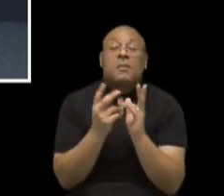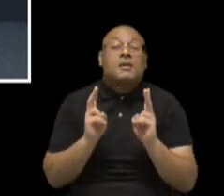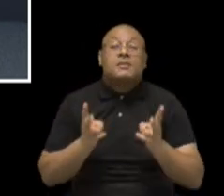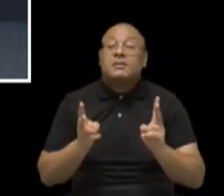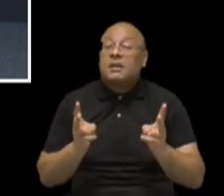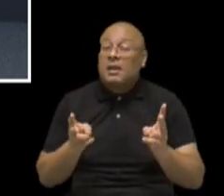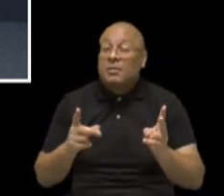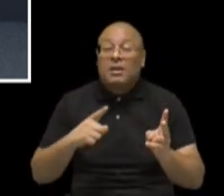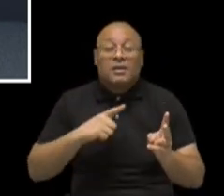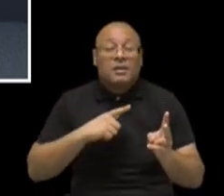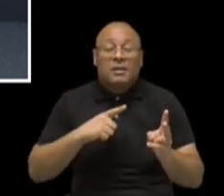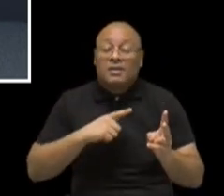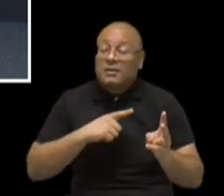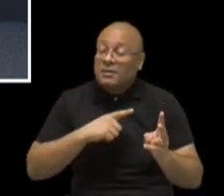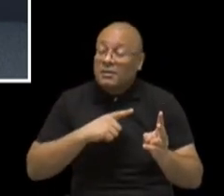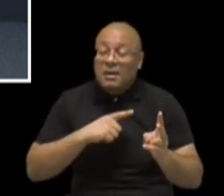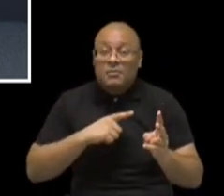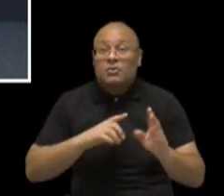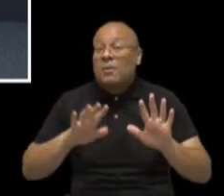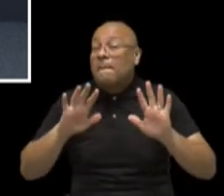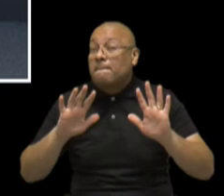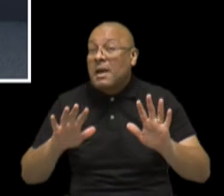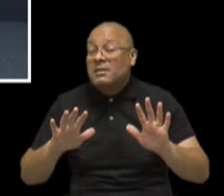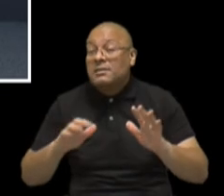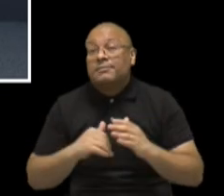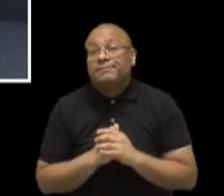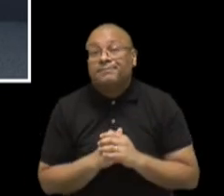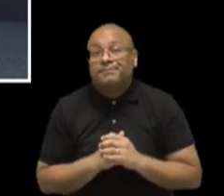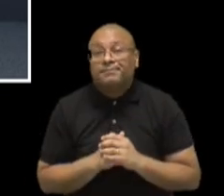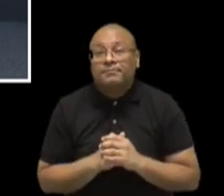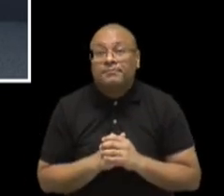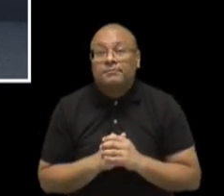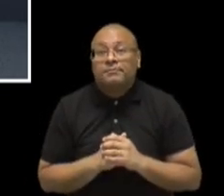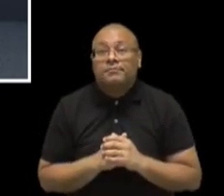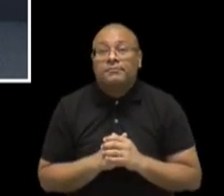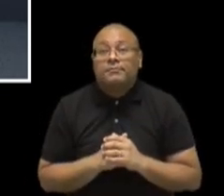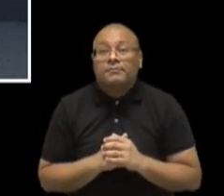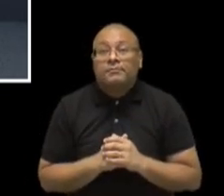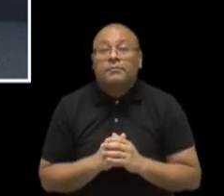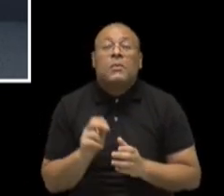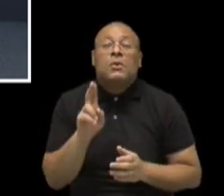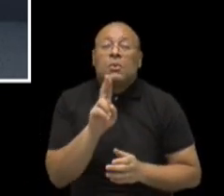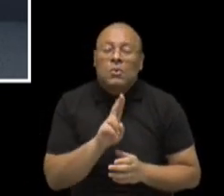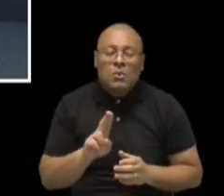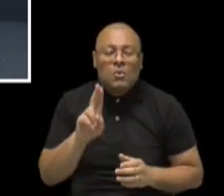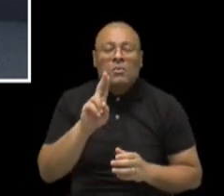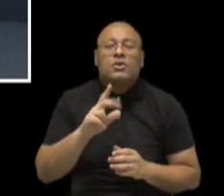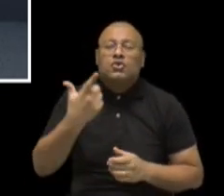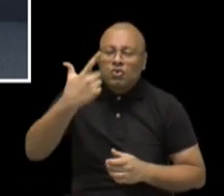have other reason for not, but we're calling it rewiring fashion.